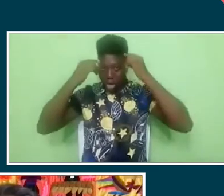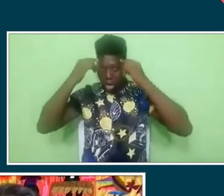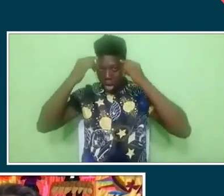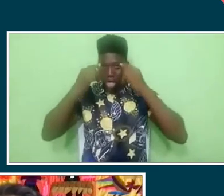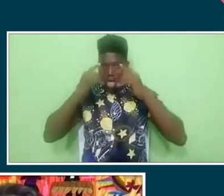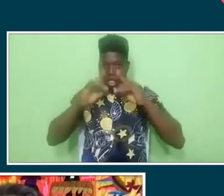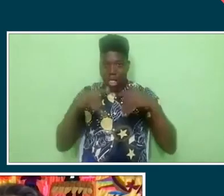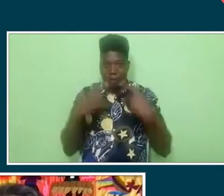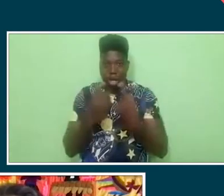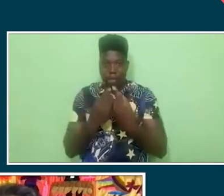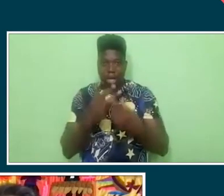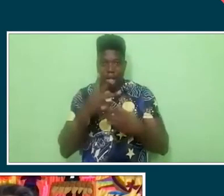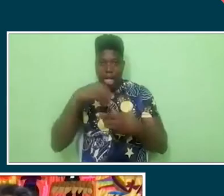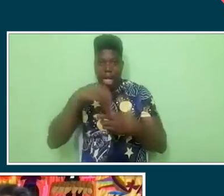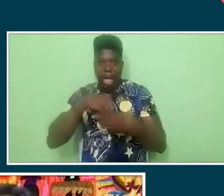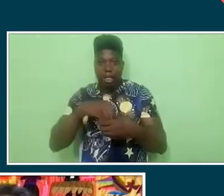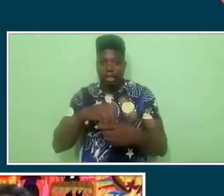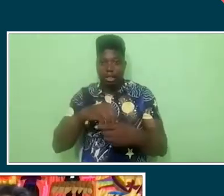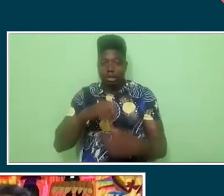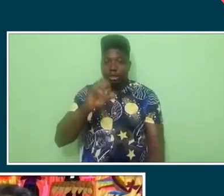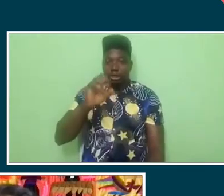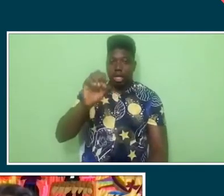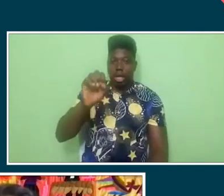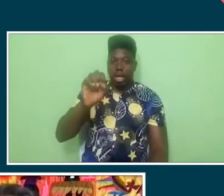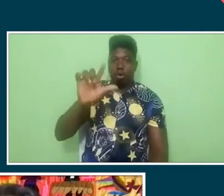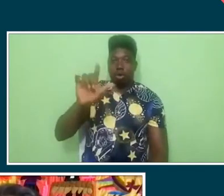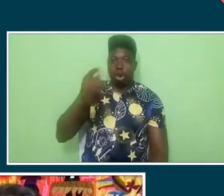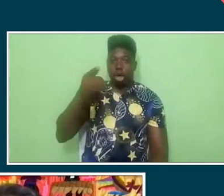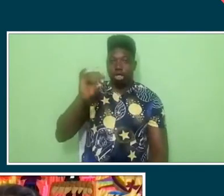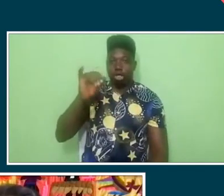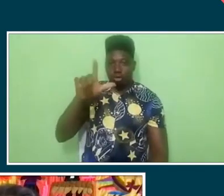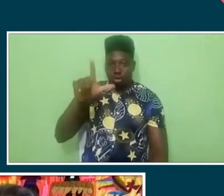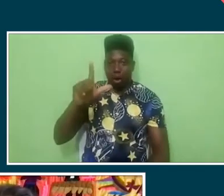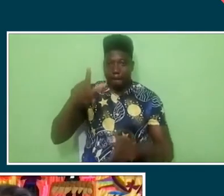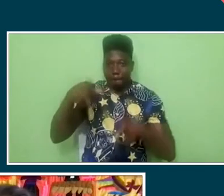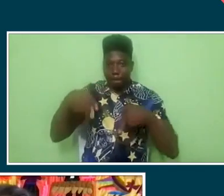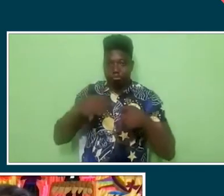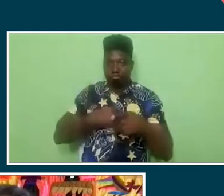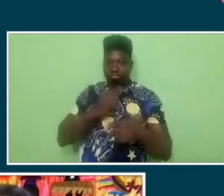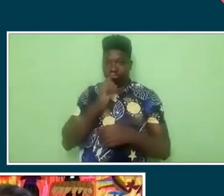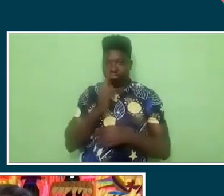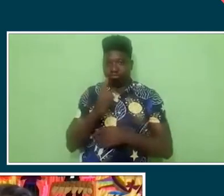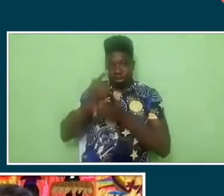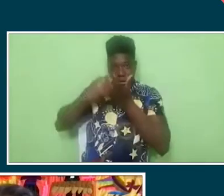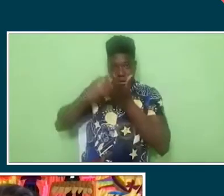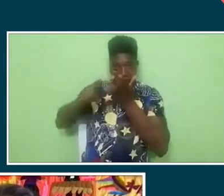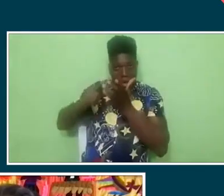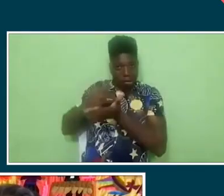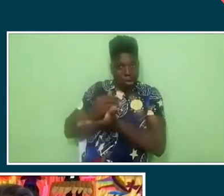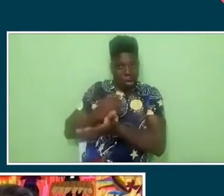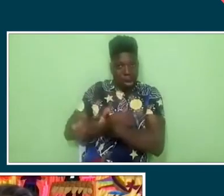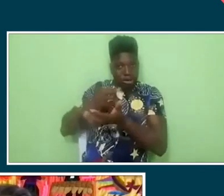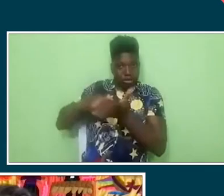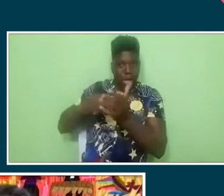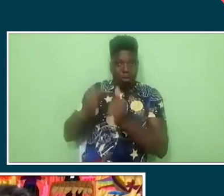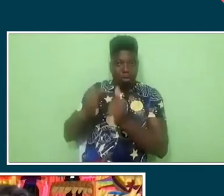perspective. I really encourage you all to check out her course, Rupture and Repair, which is starting on September 9th.